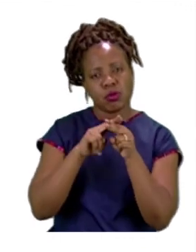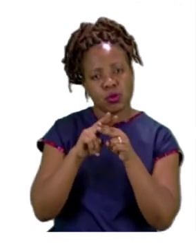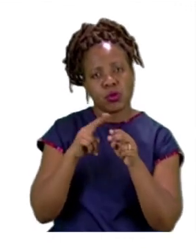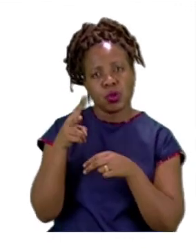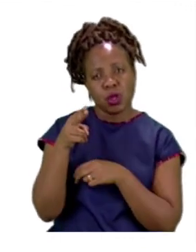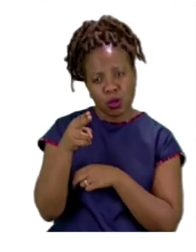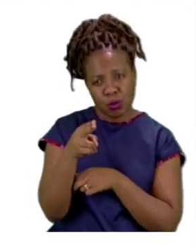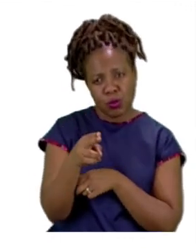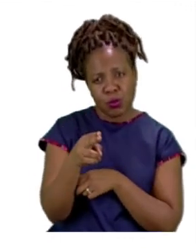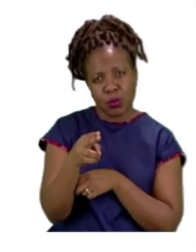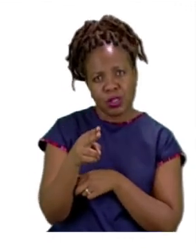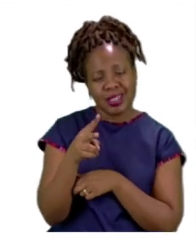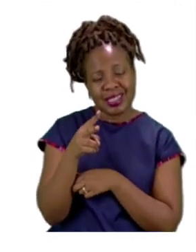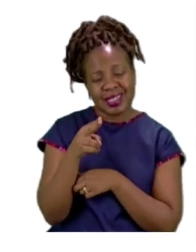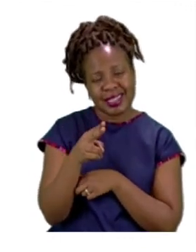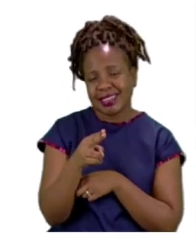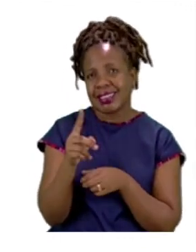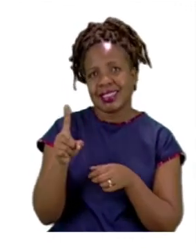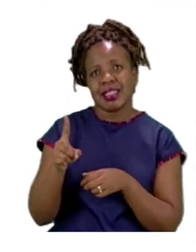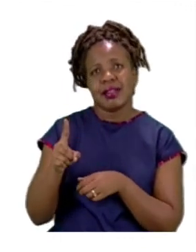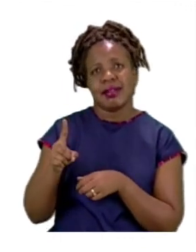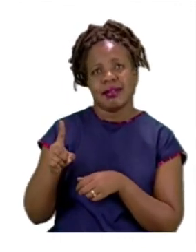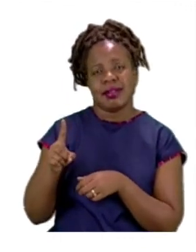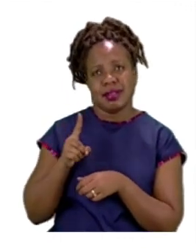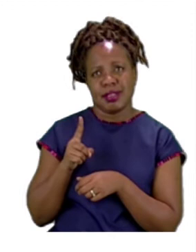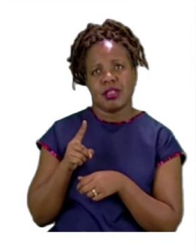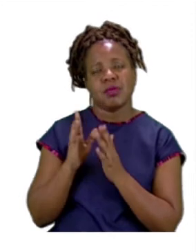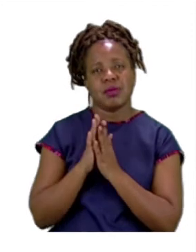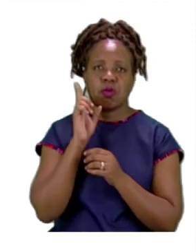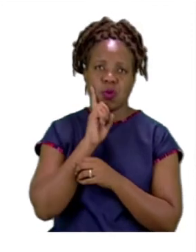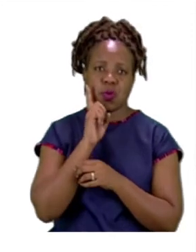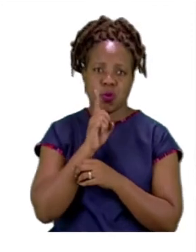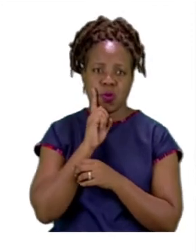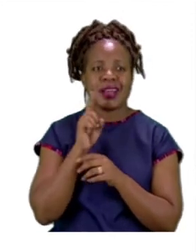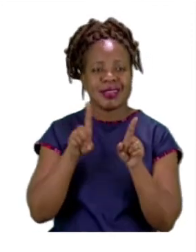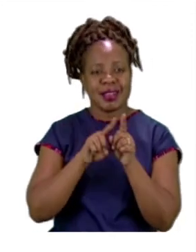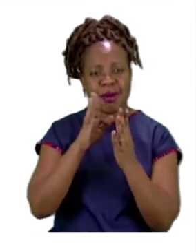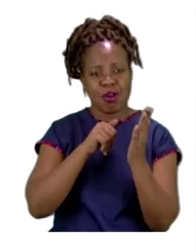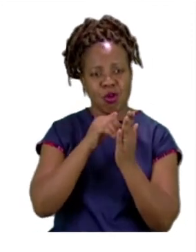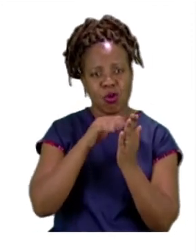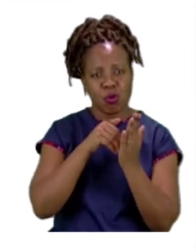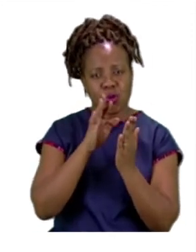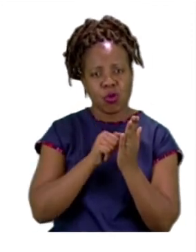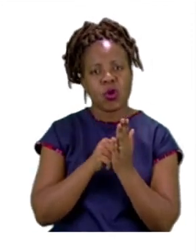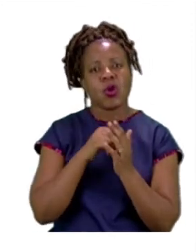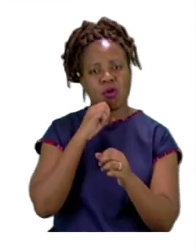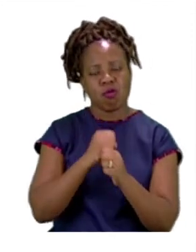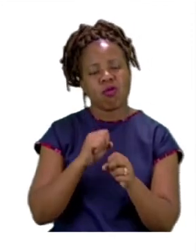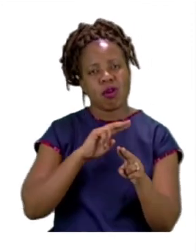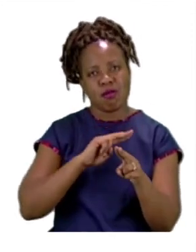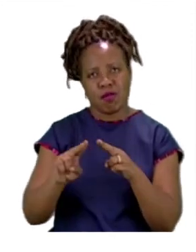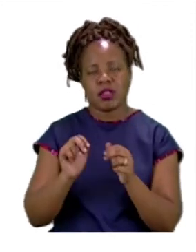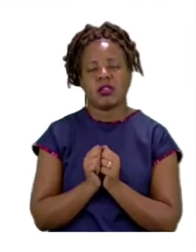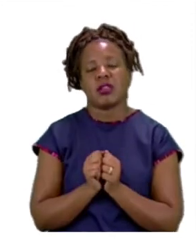your glue bottle so it does not get dried up. Have fun with this one. Check with your family members